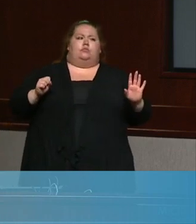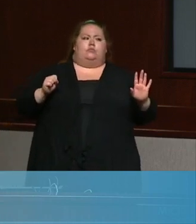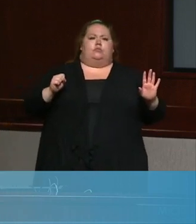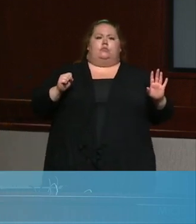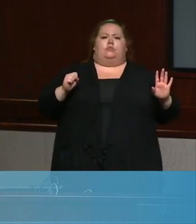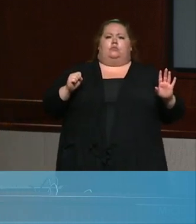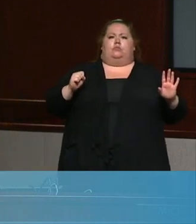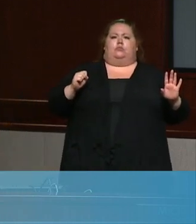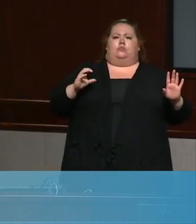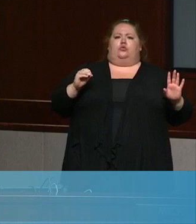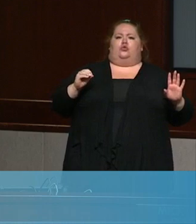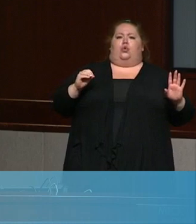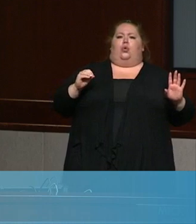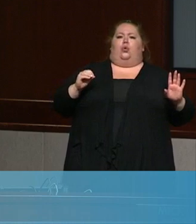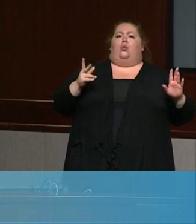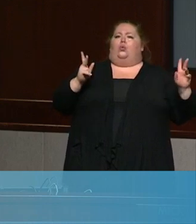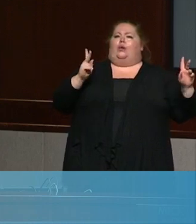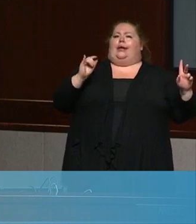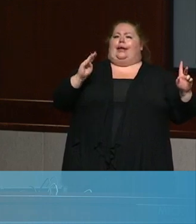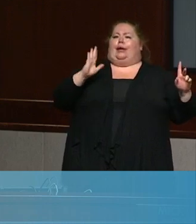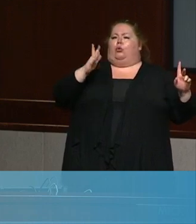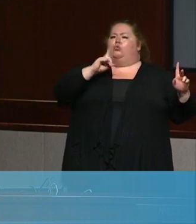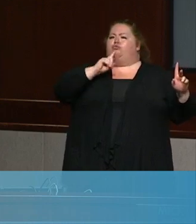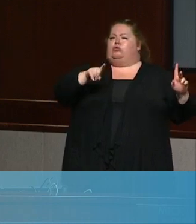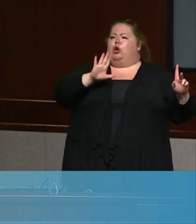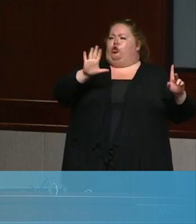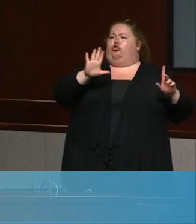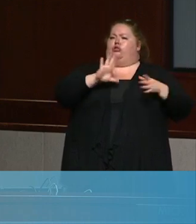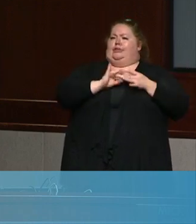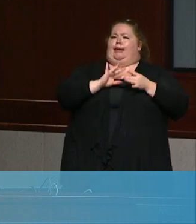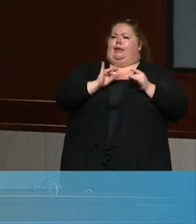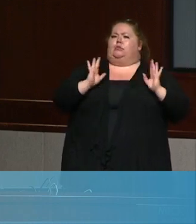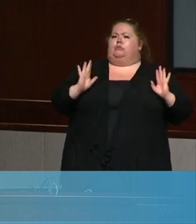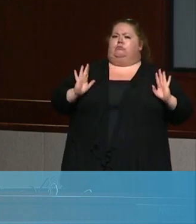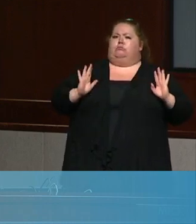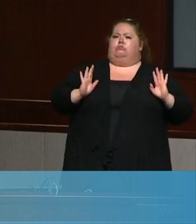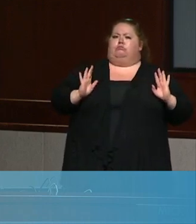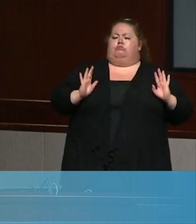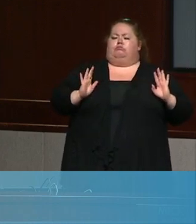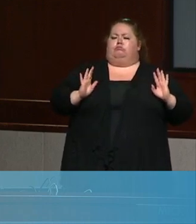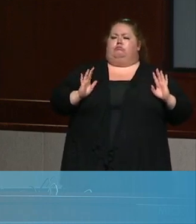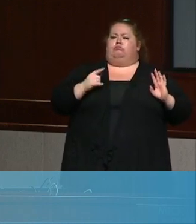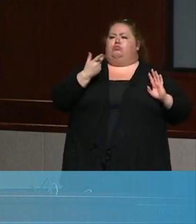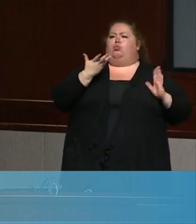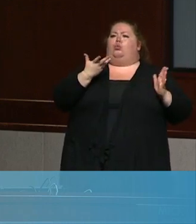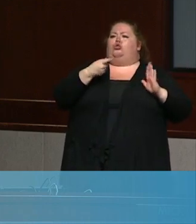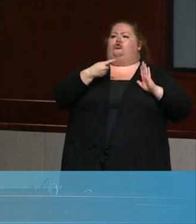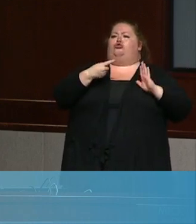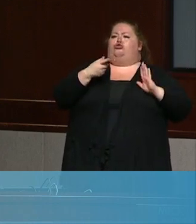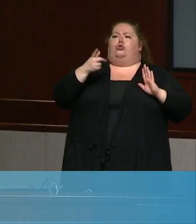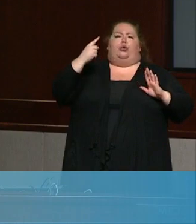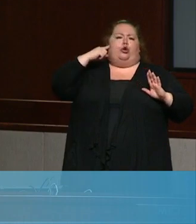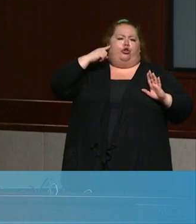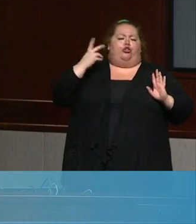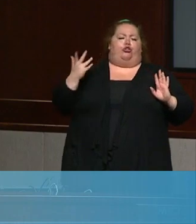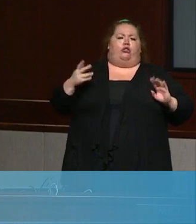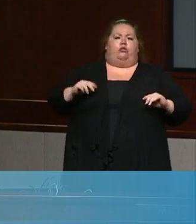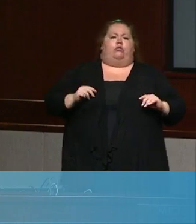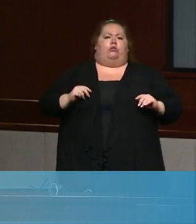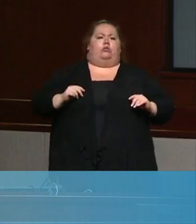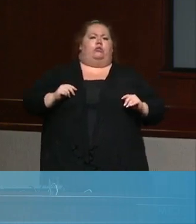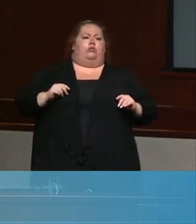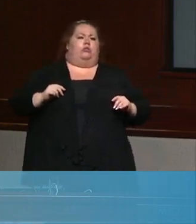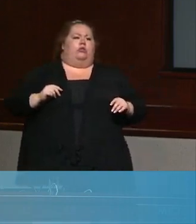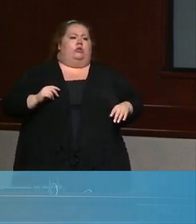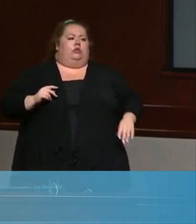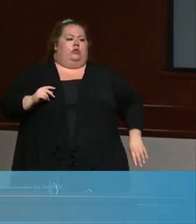I'm going to have Kim respond to her statements about what you may have heard. So we'll have